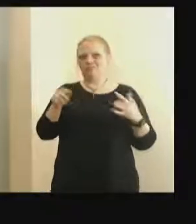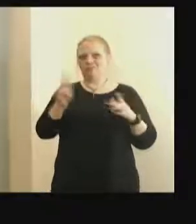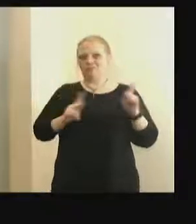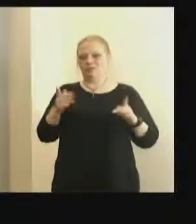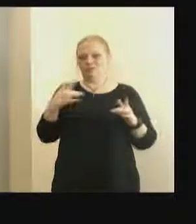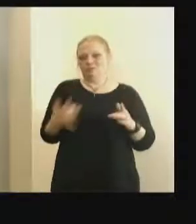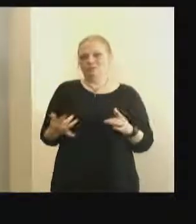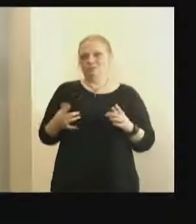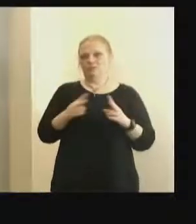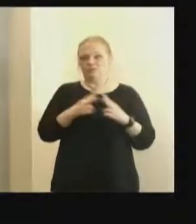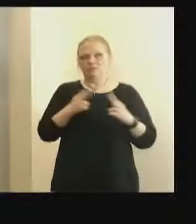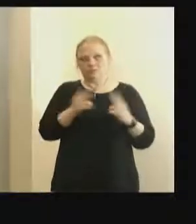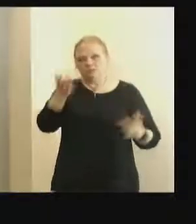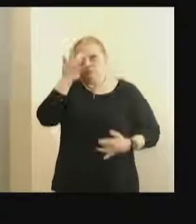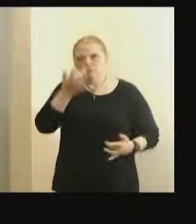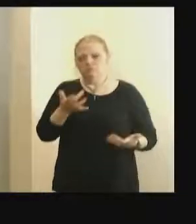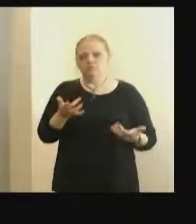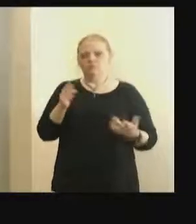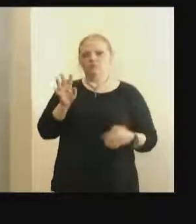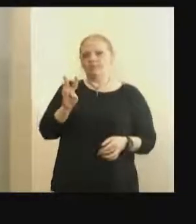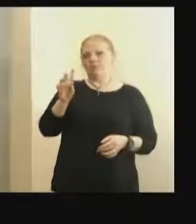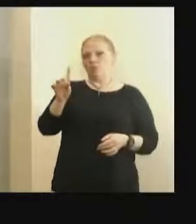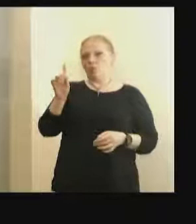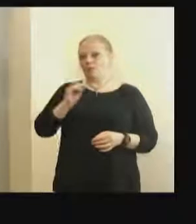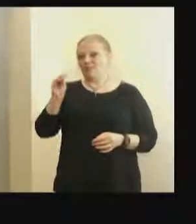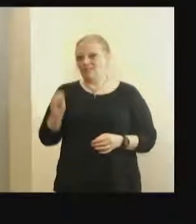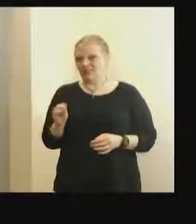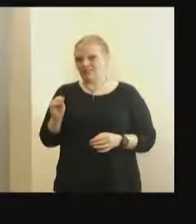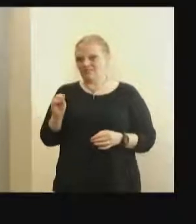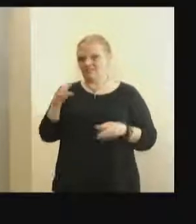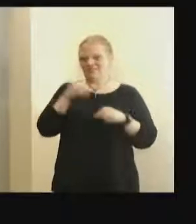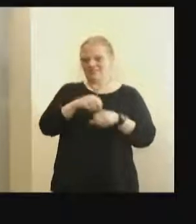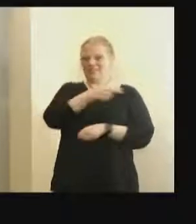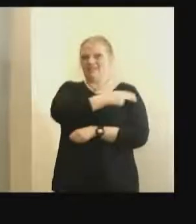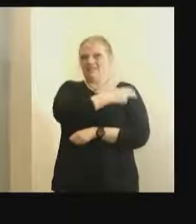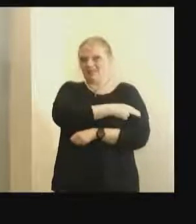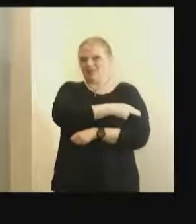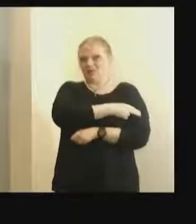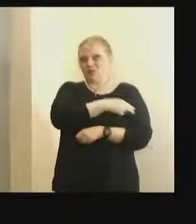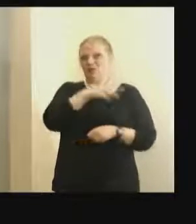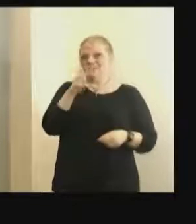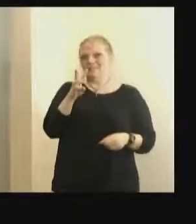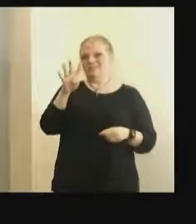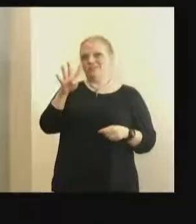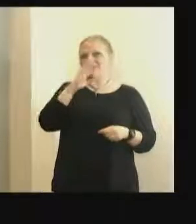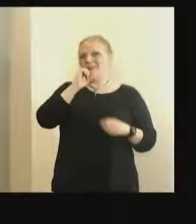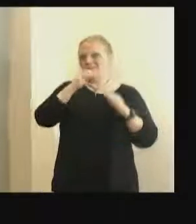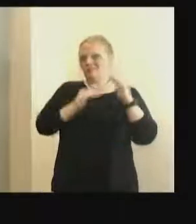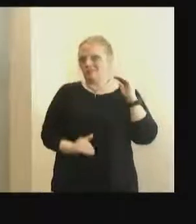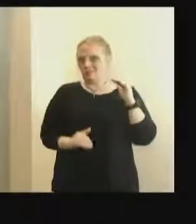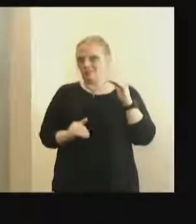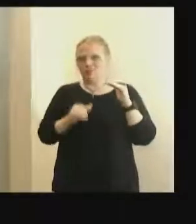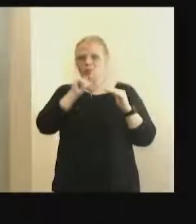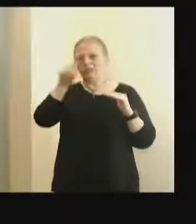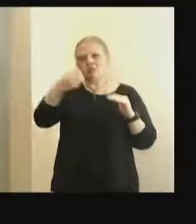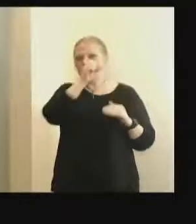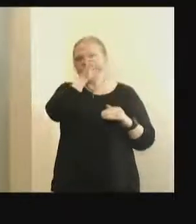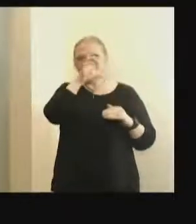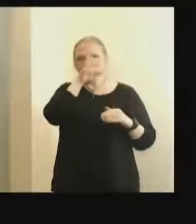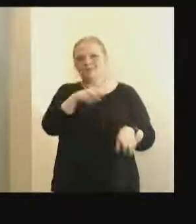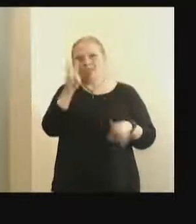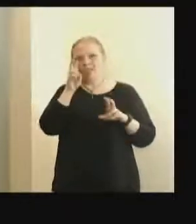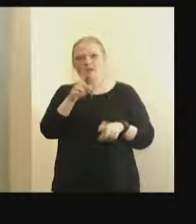generally very ill. And then 61% of those that are hospitalized are 64 and under. So it's not just seniors that are hospitalized